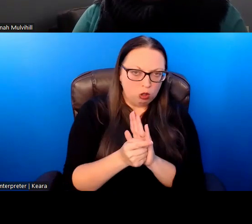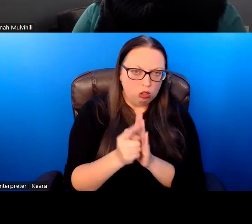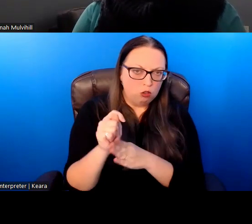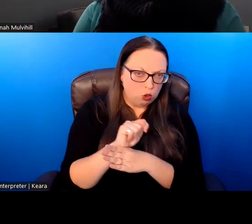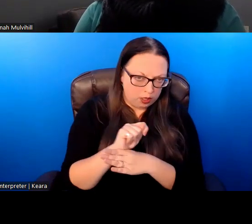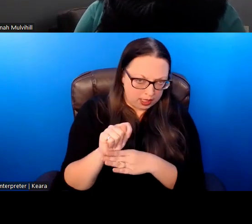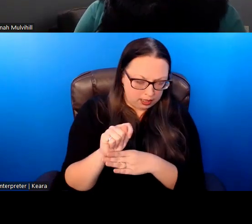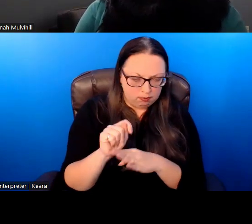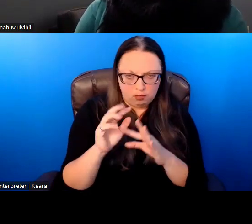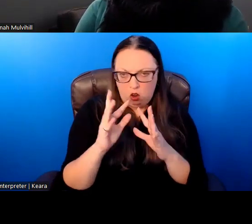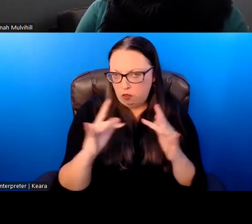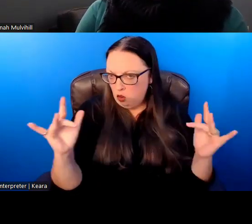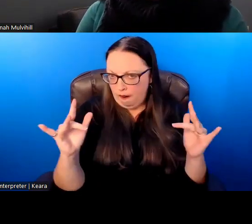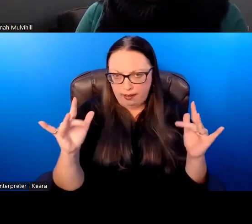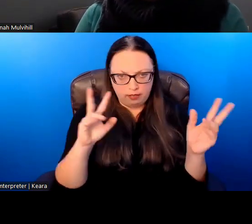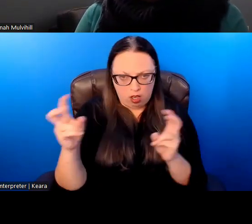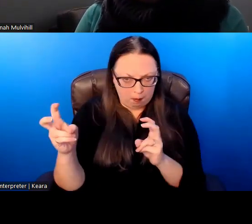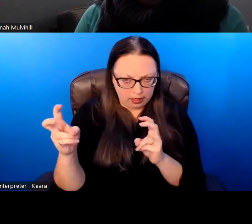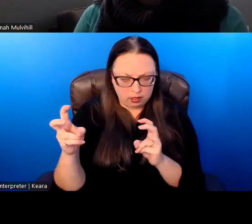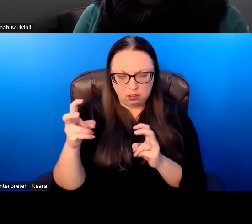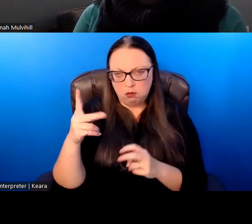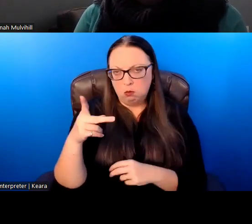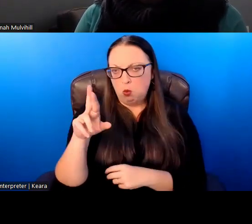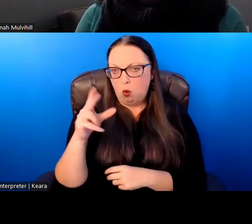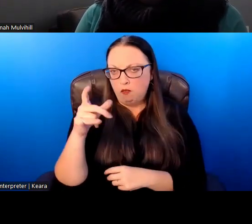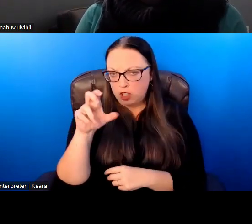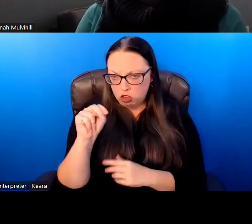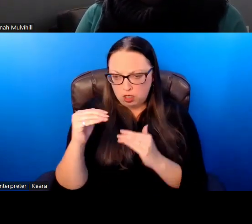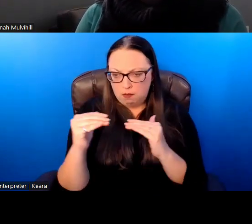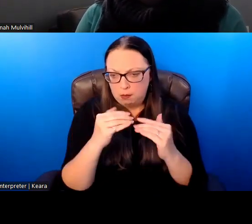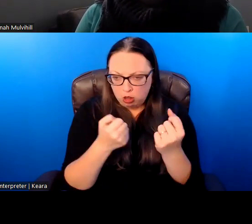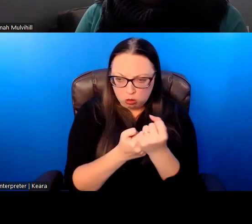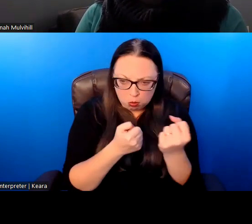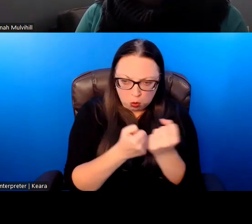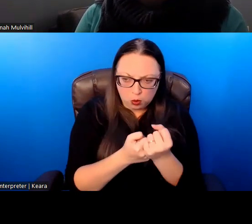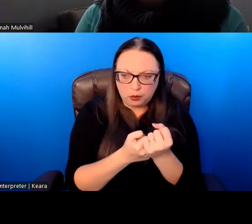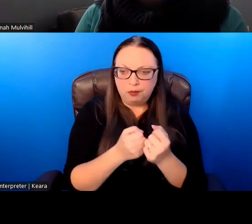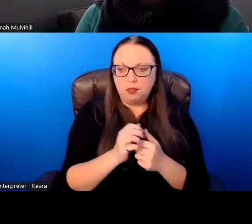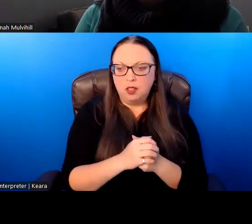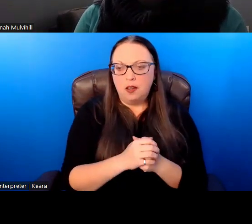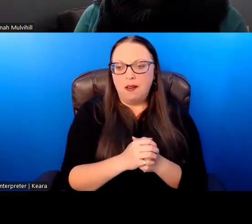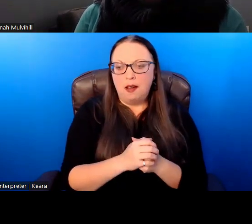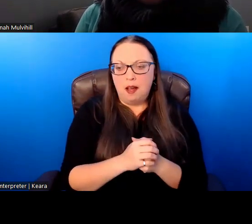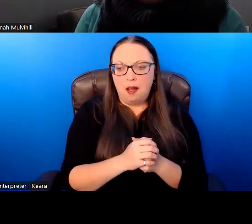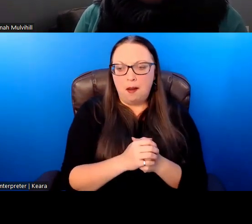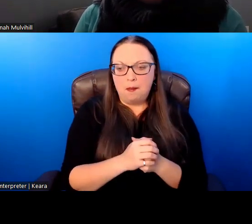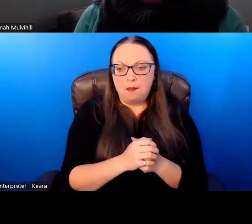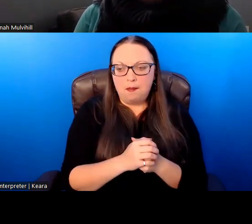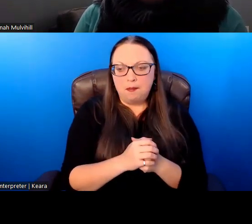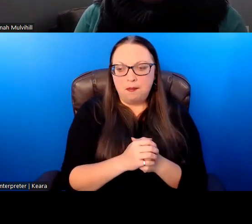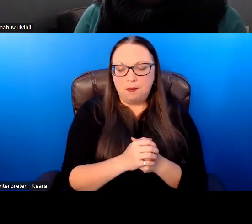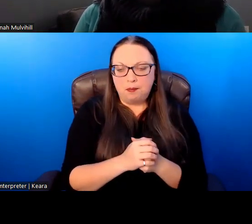topics, including provision of peer support, the question, persuade, refer, or known